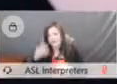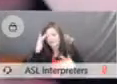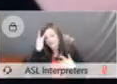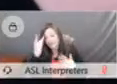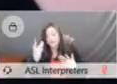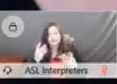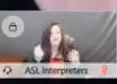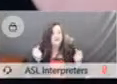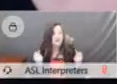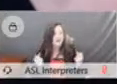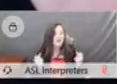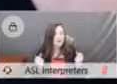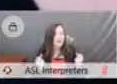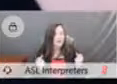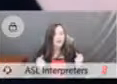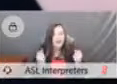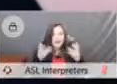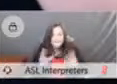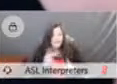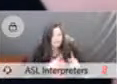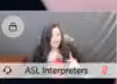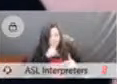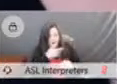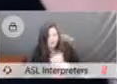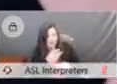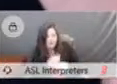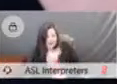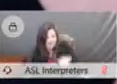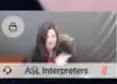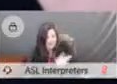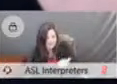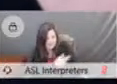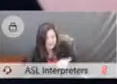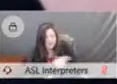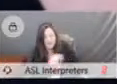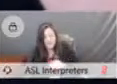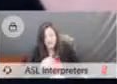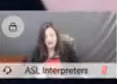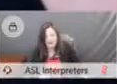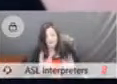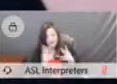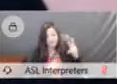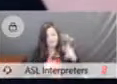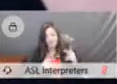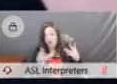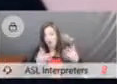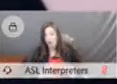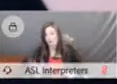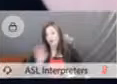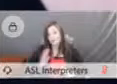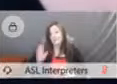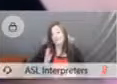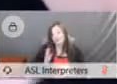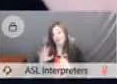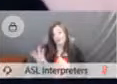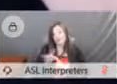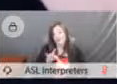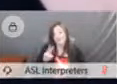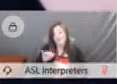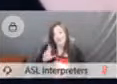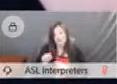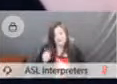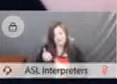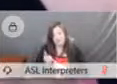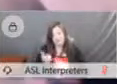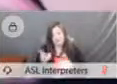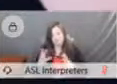have getting the vaccine and with the number of people who've already had the virus and recovered, more